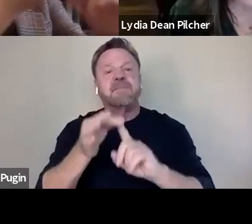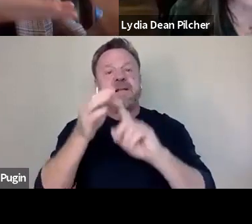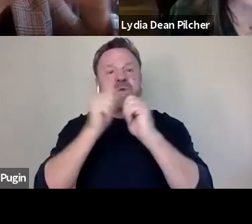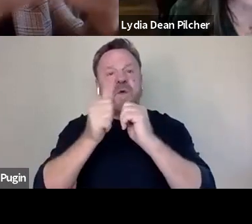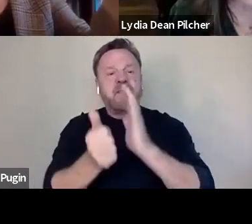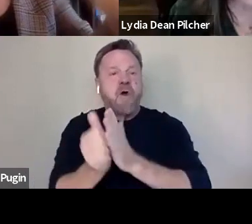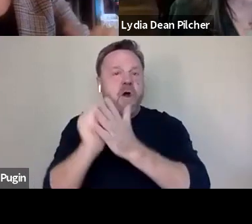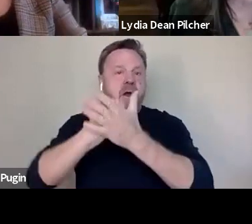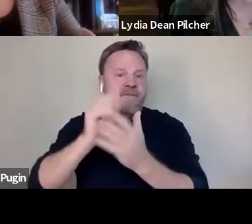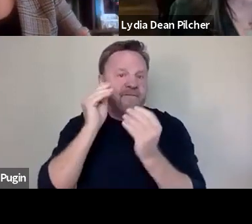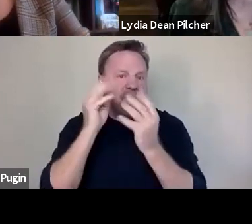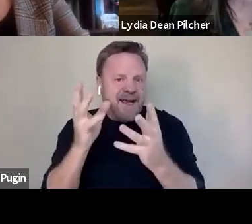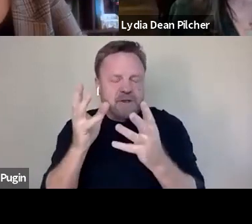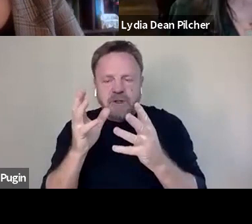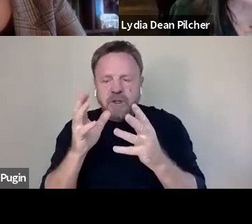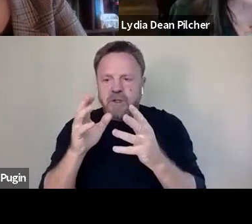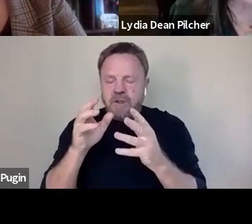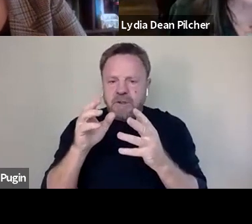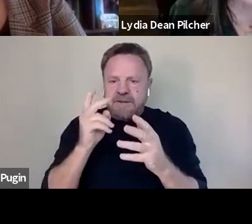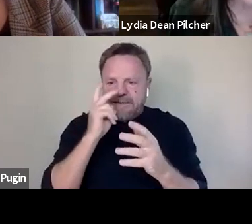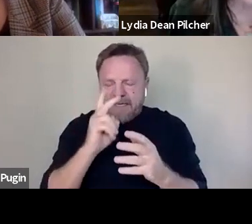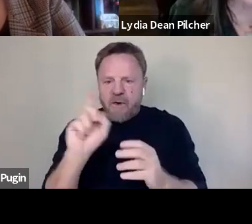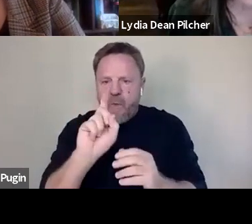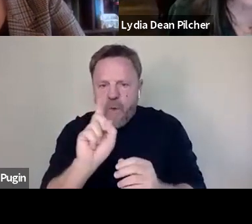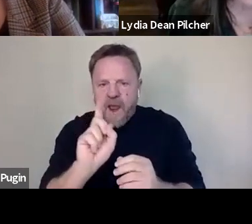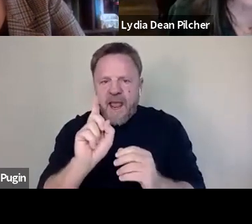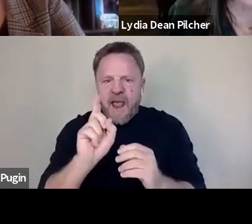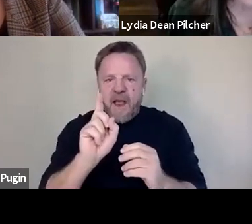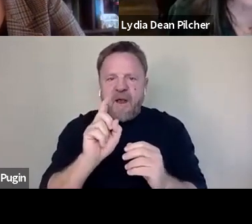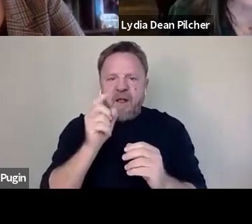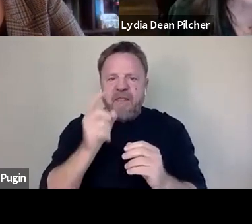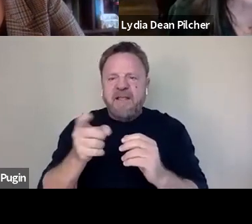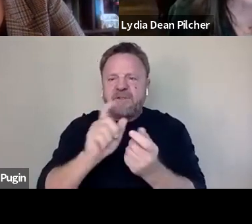you know, looking at where those turns really had an impact.